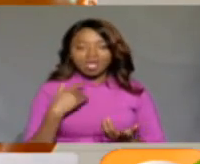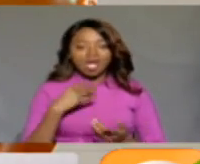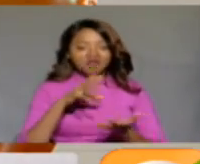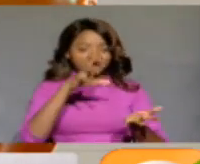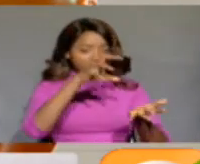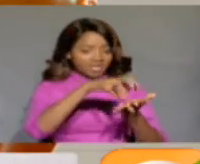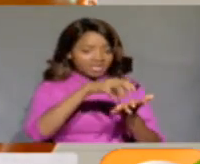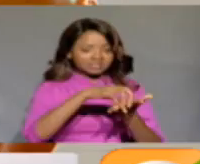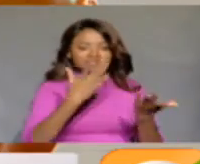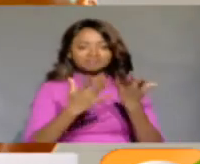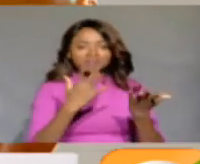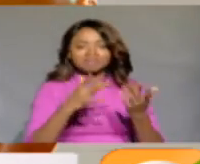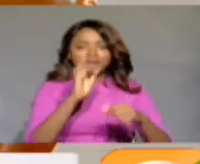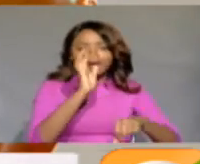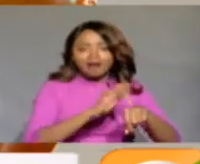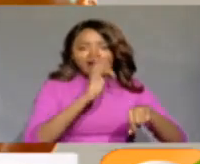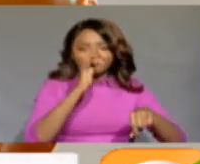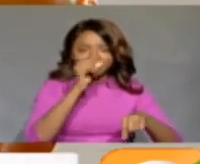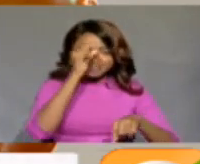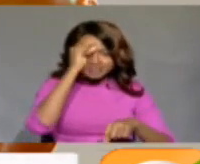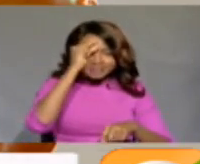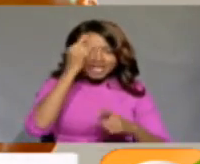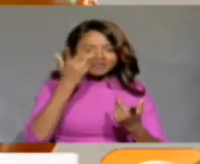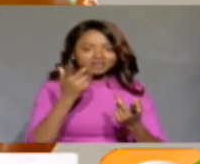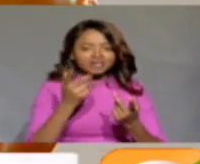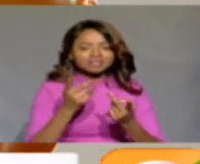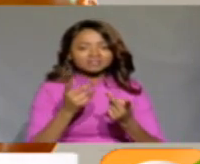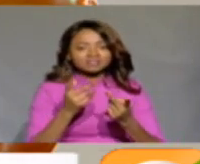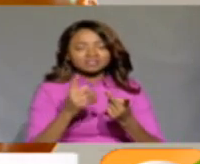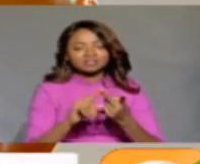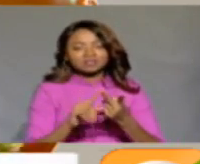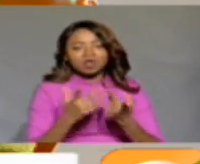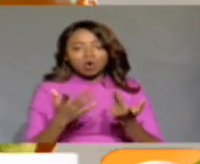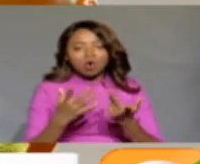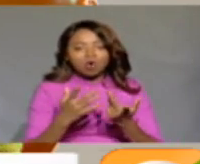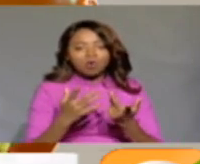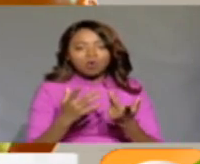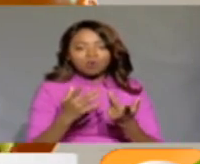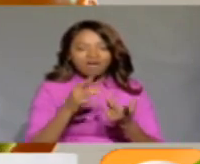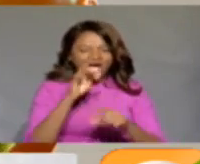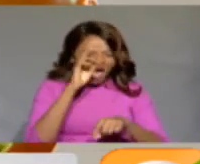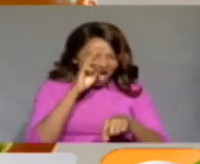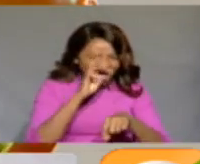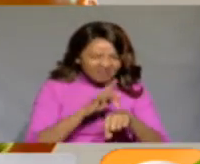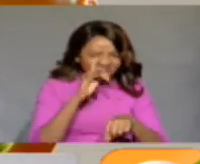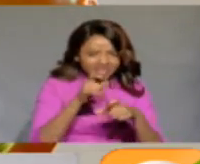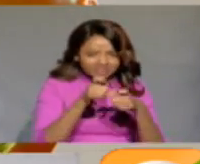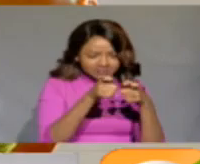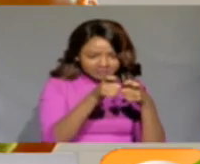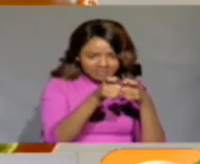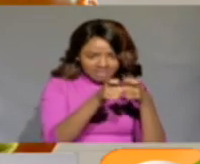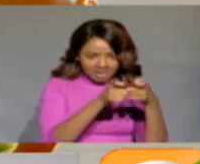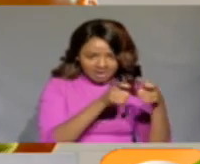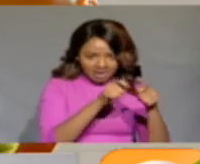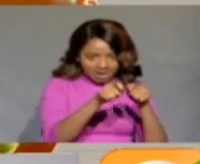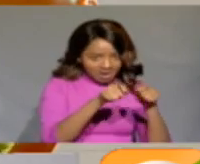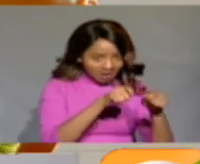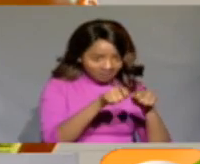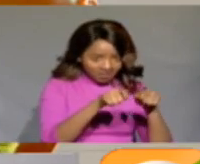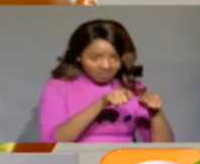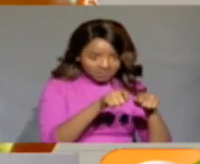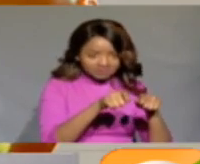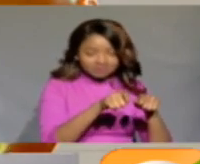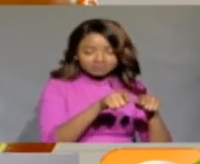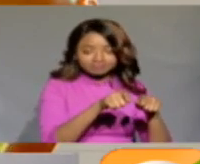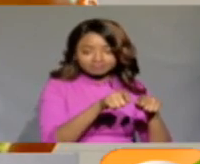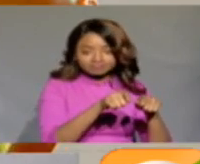that concern governance, in that the concern governance. Yeah. I believe that